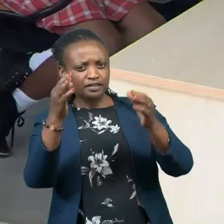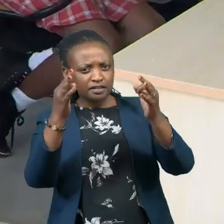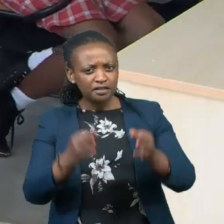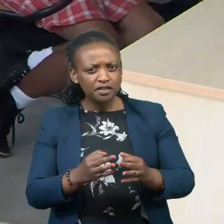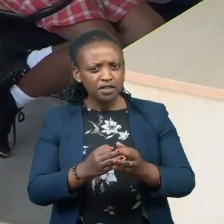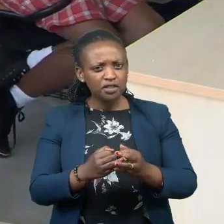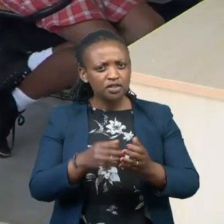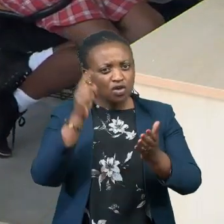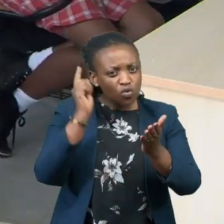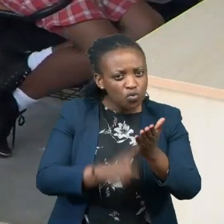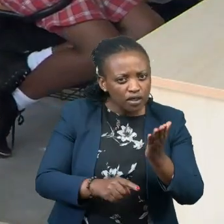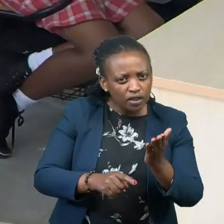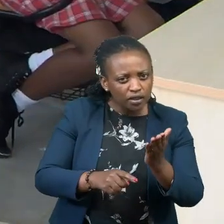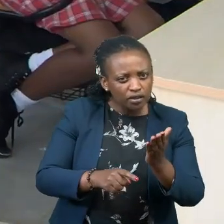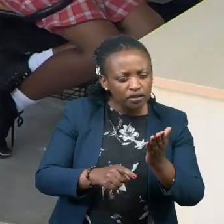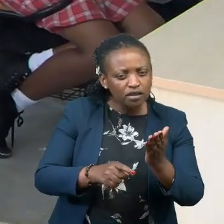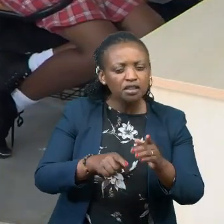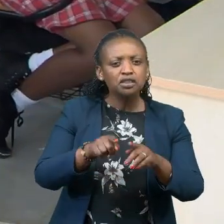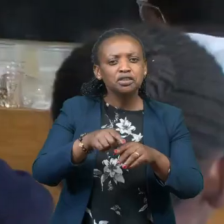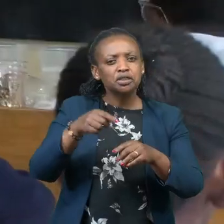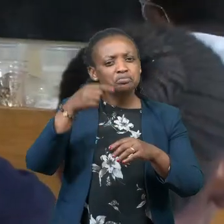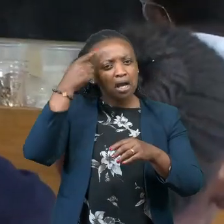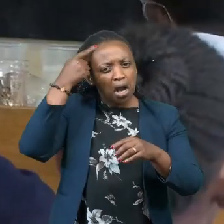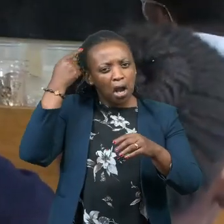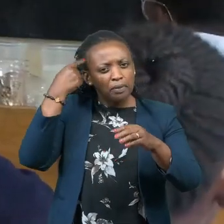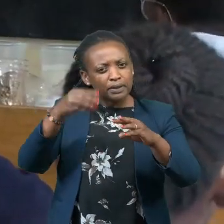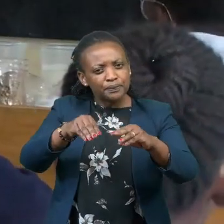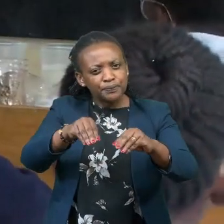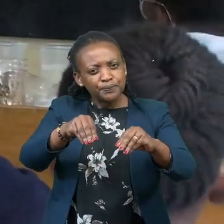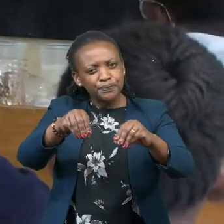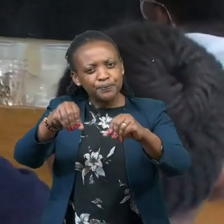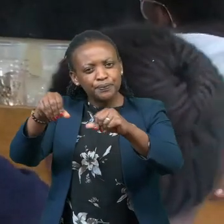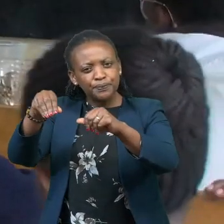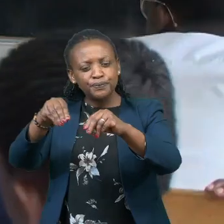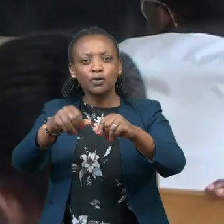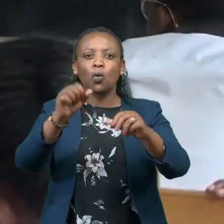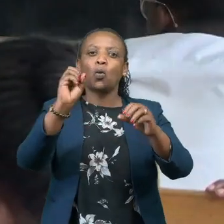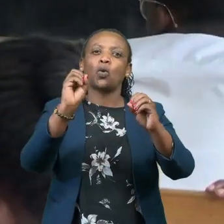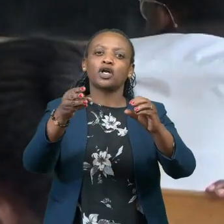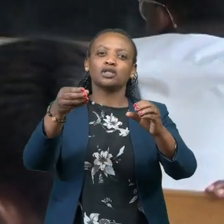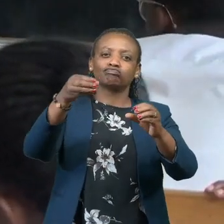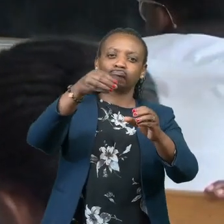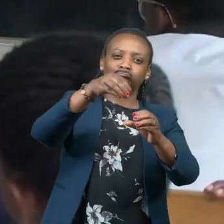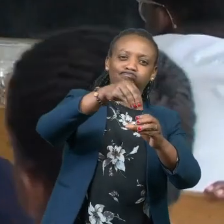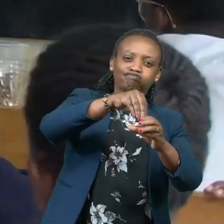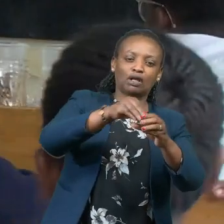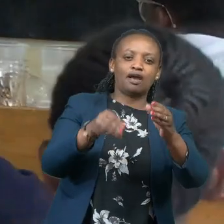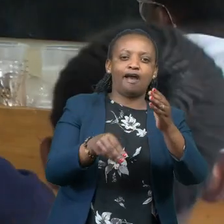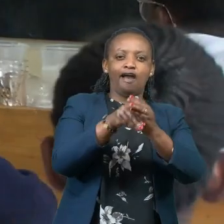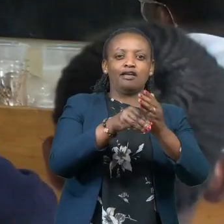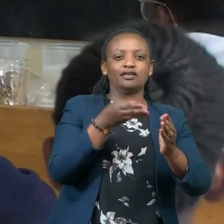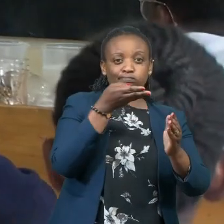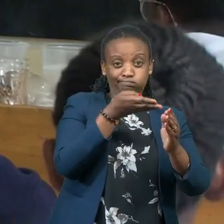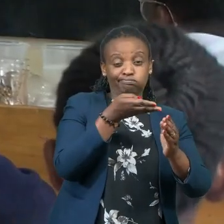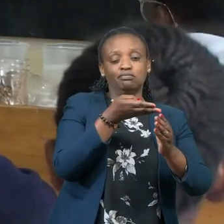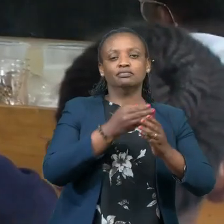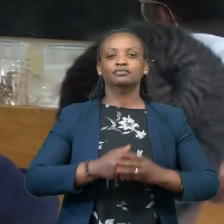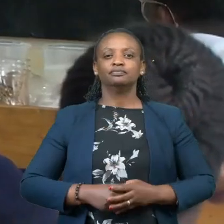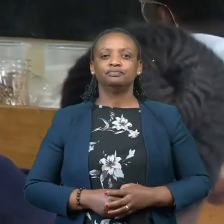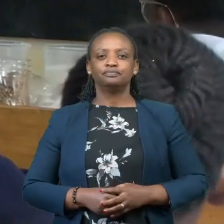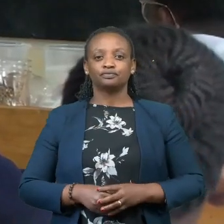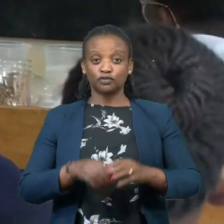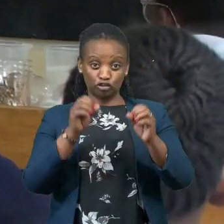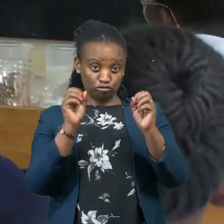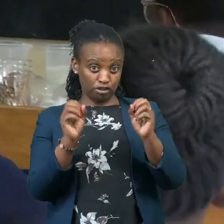The next thing was? Charcoal. The next thing was? Charcoal. Okay. May add it